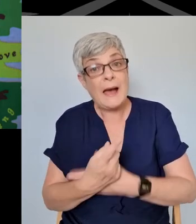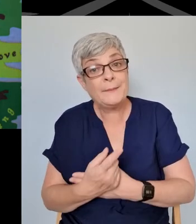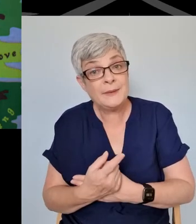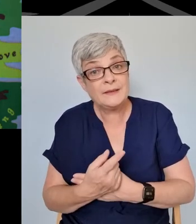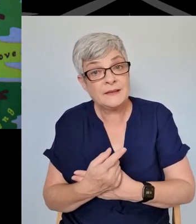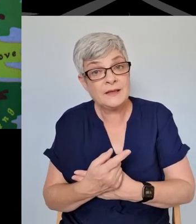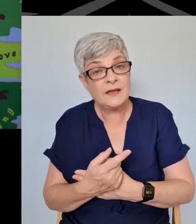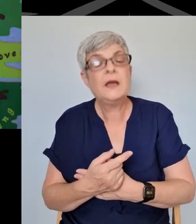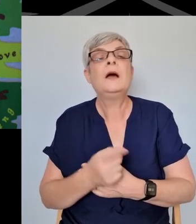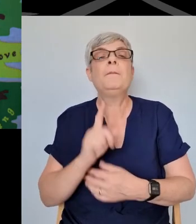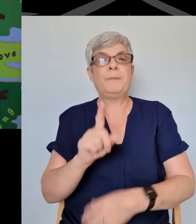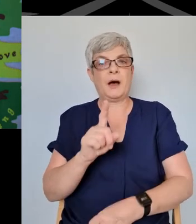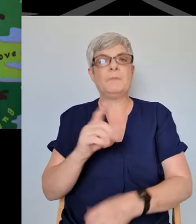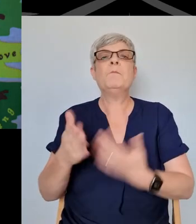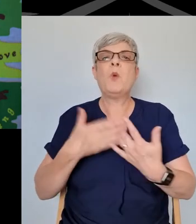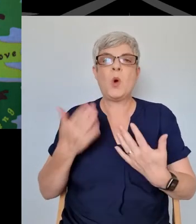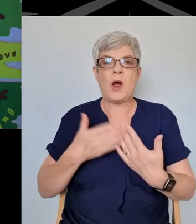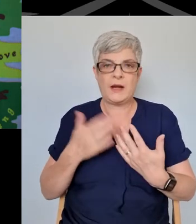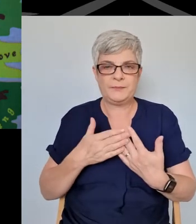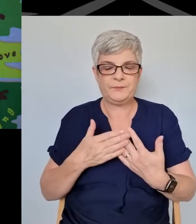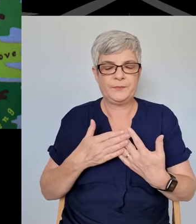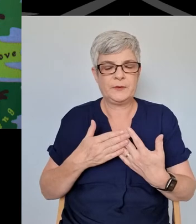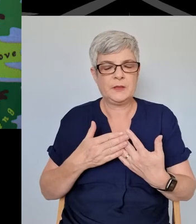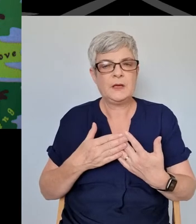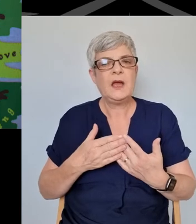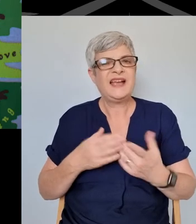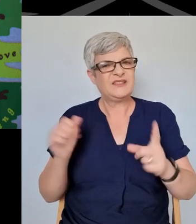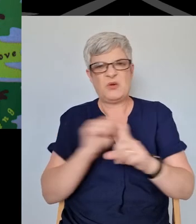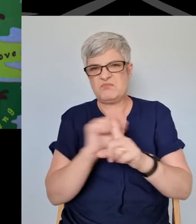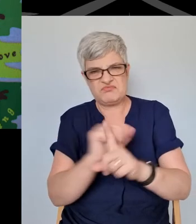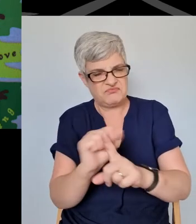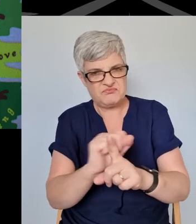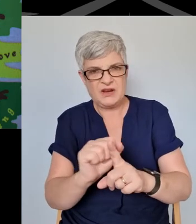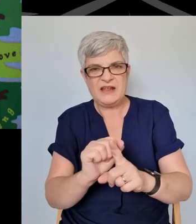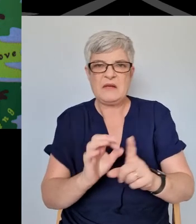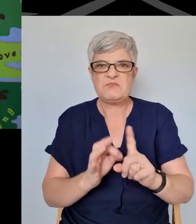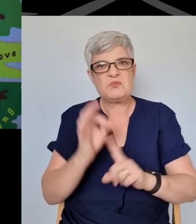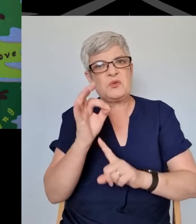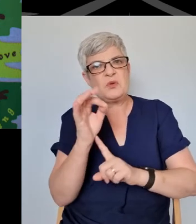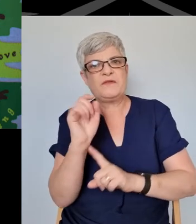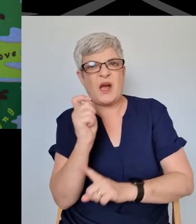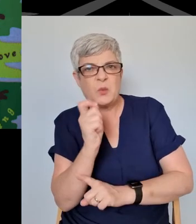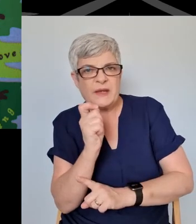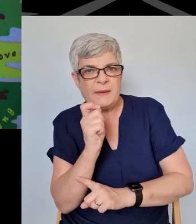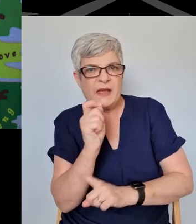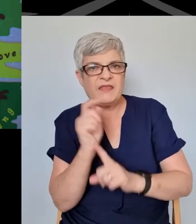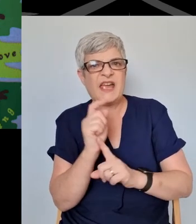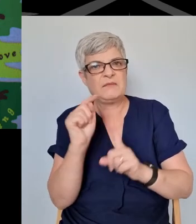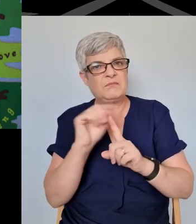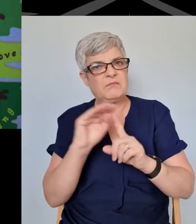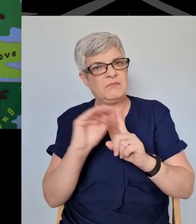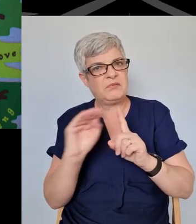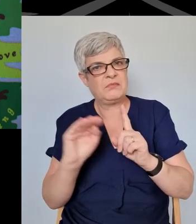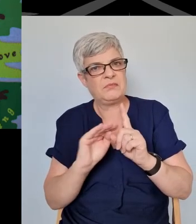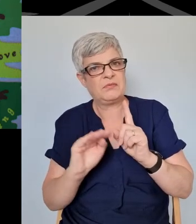But more. And it's not a makeover that improves things for a bit and then decay again sets in.